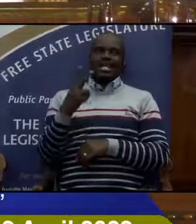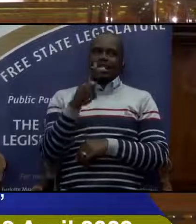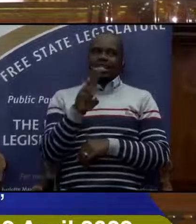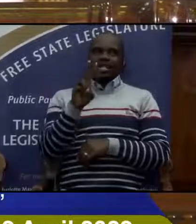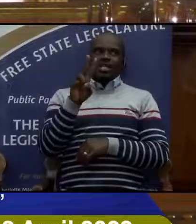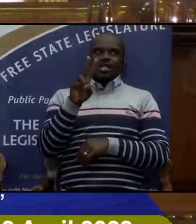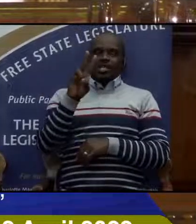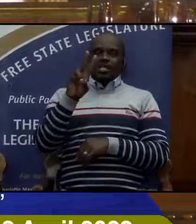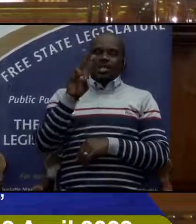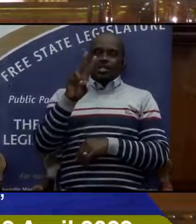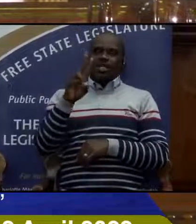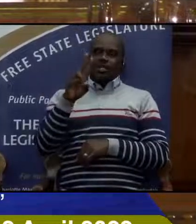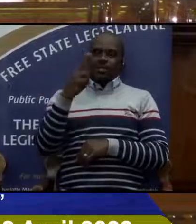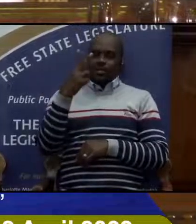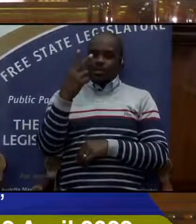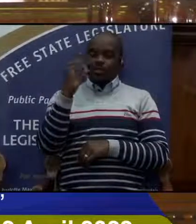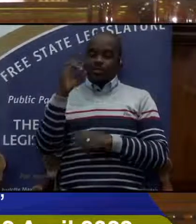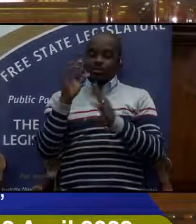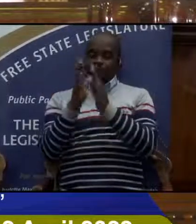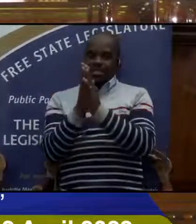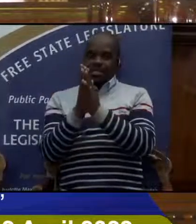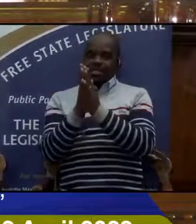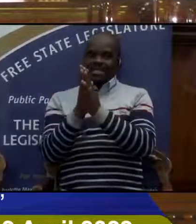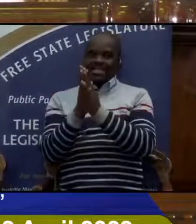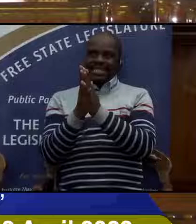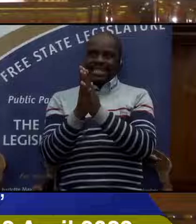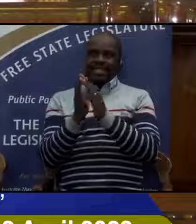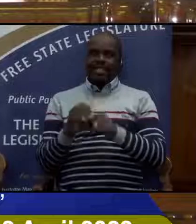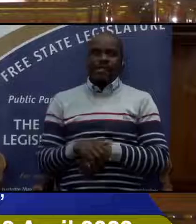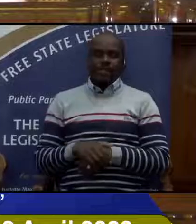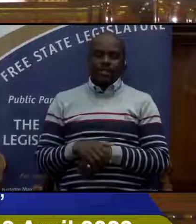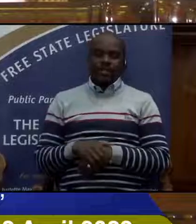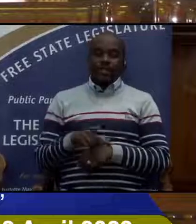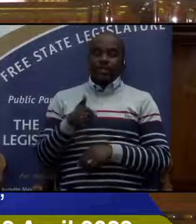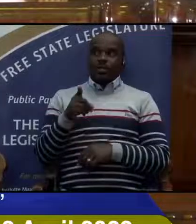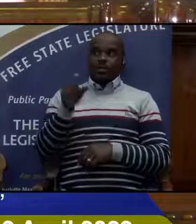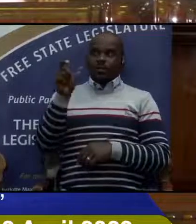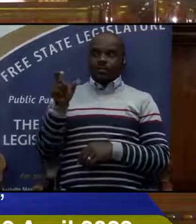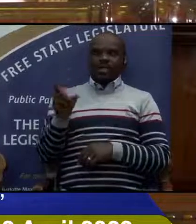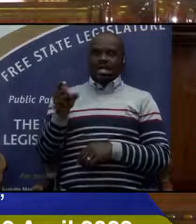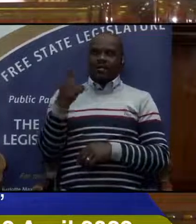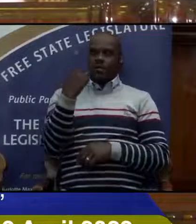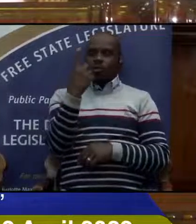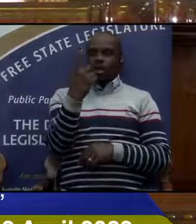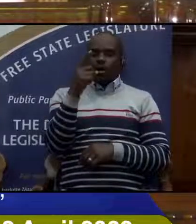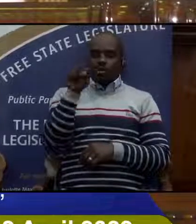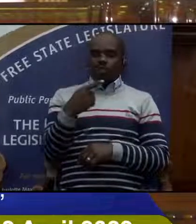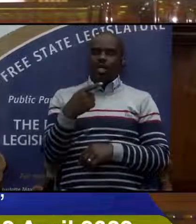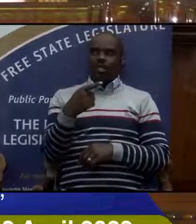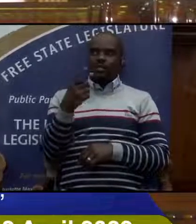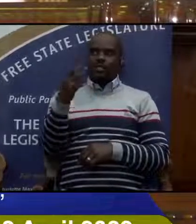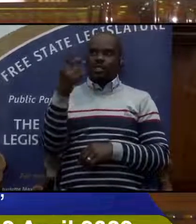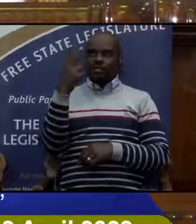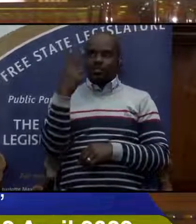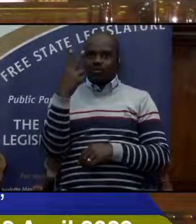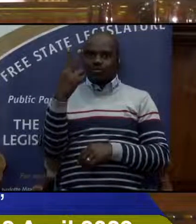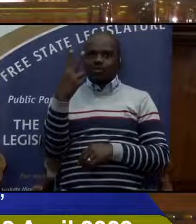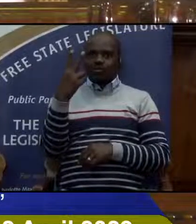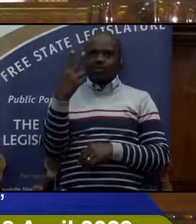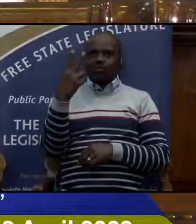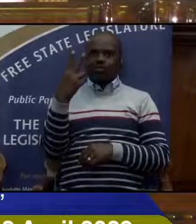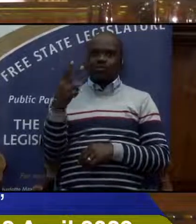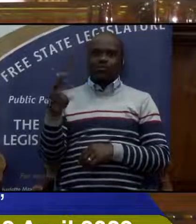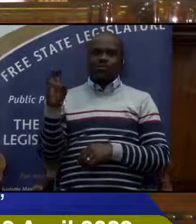2010, we had 1.62 million people in the Free State living in poverty, which has risen